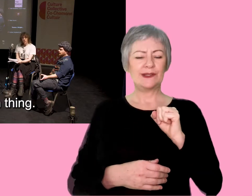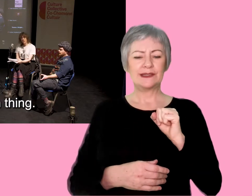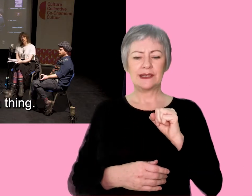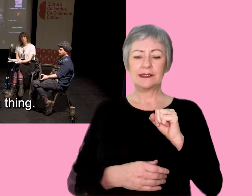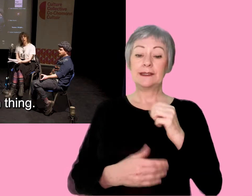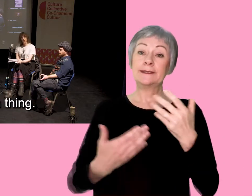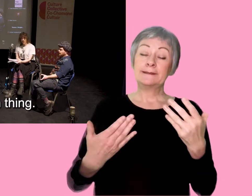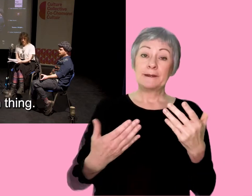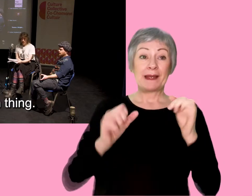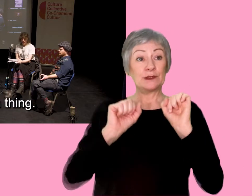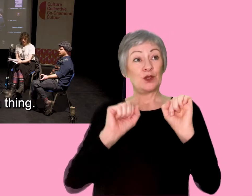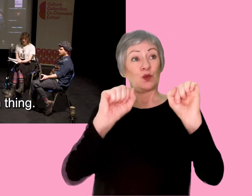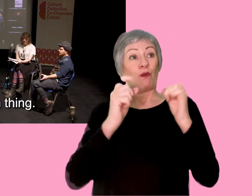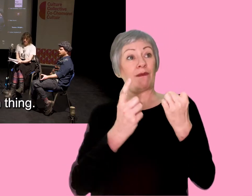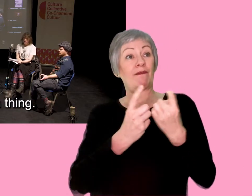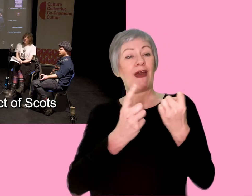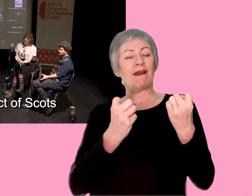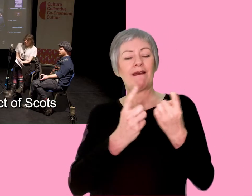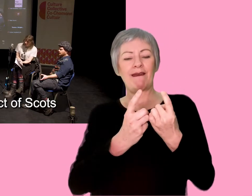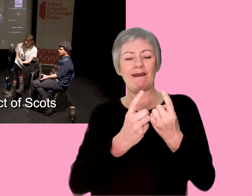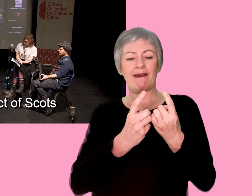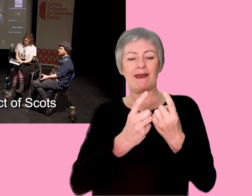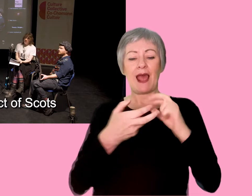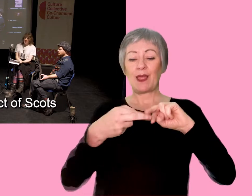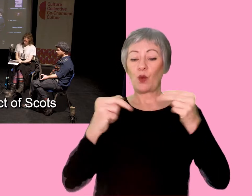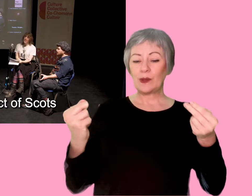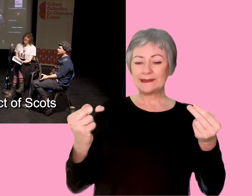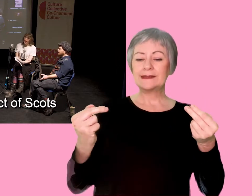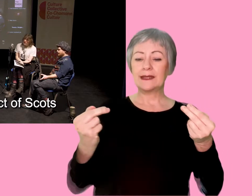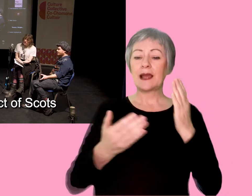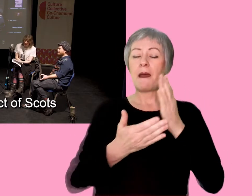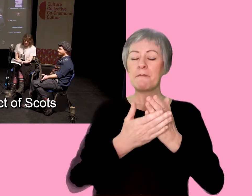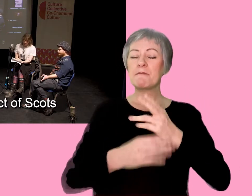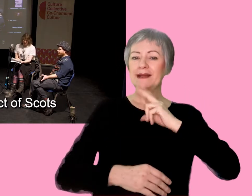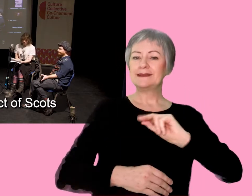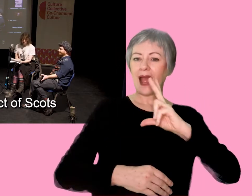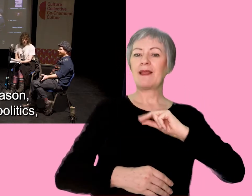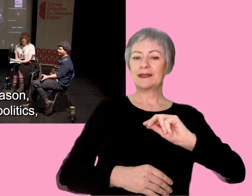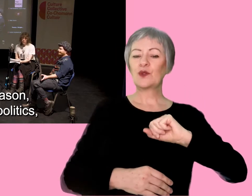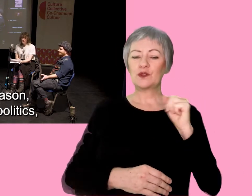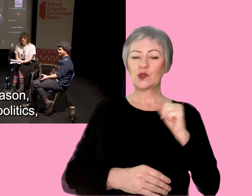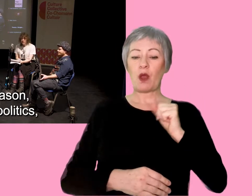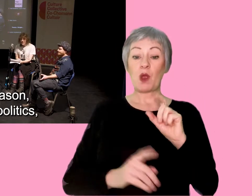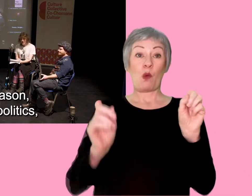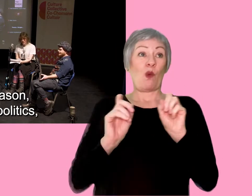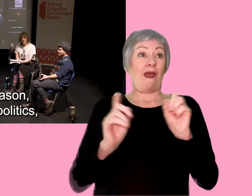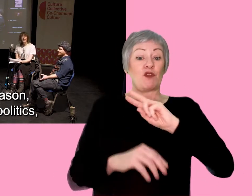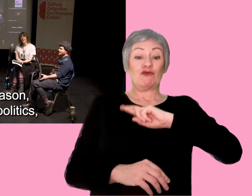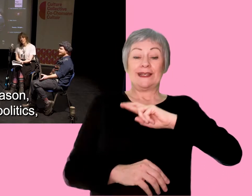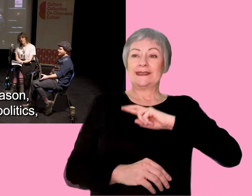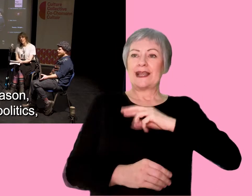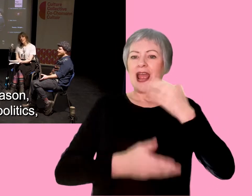but just its own thing. Linguistically, it is a dialect of Scots, but for whatever